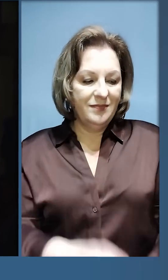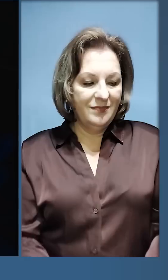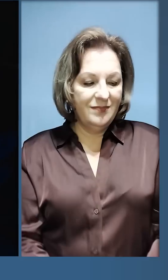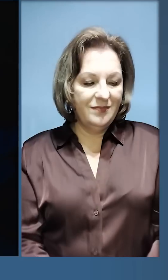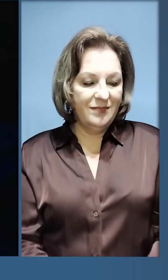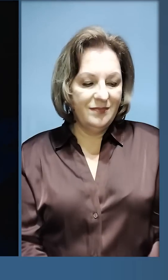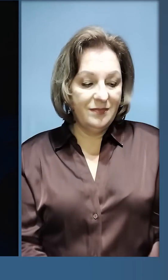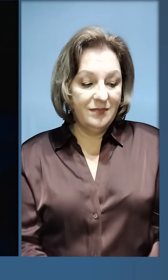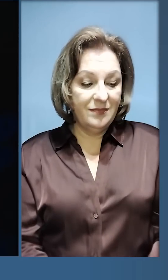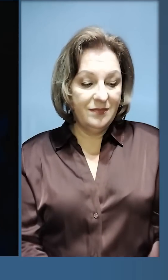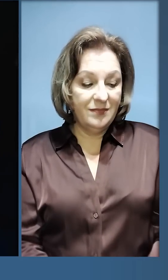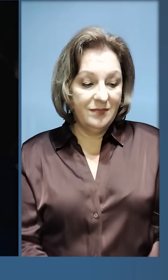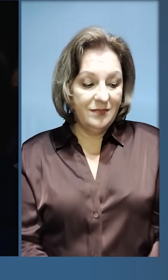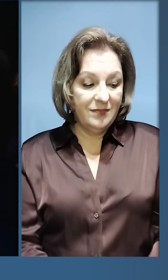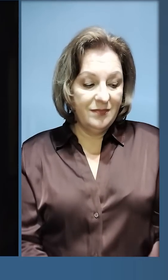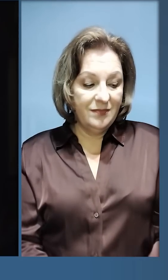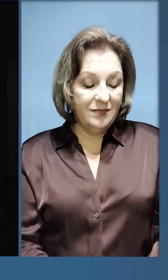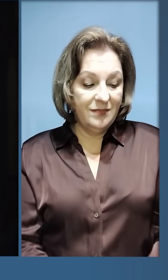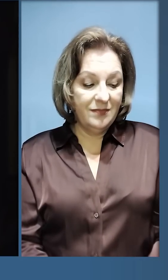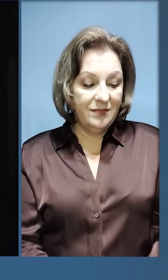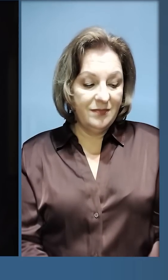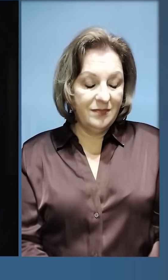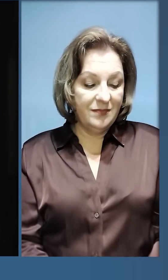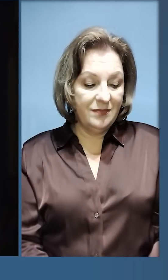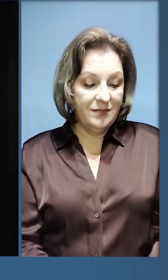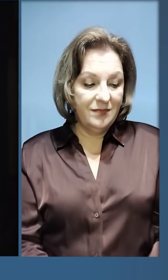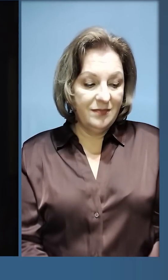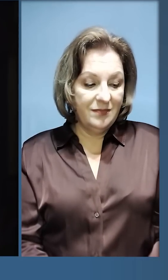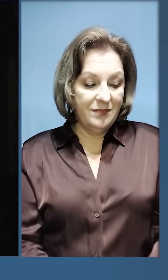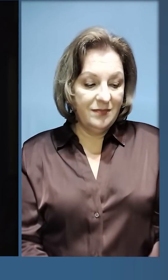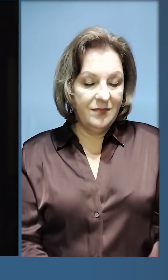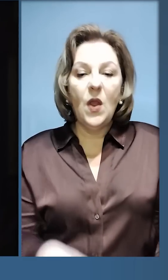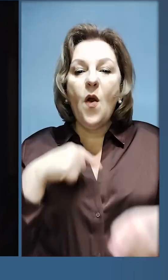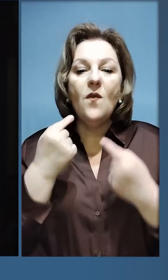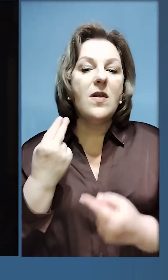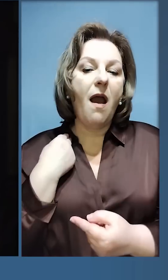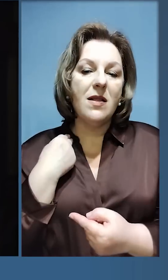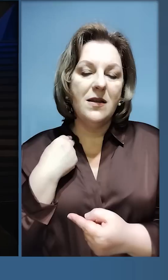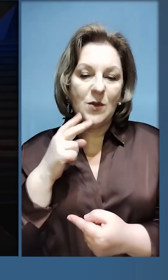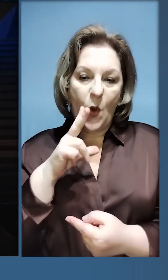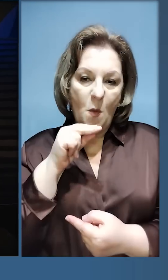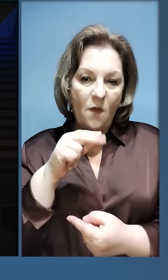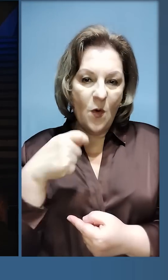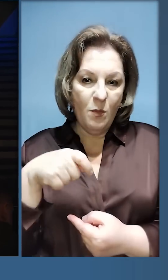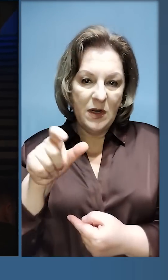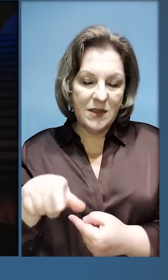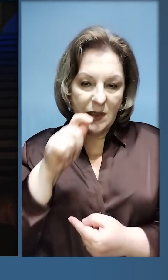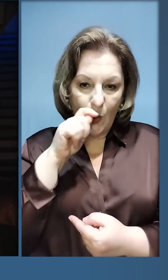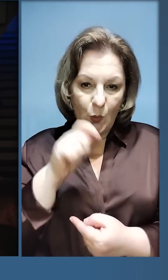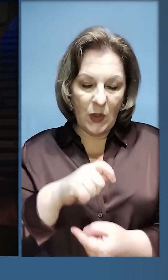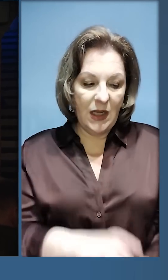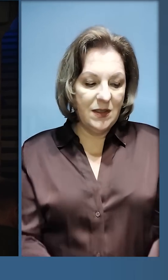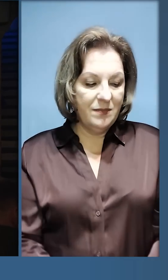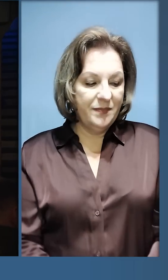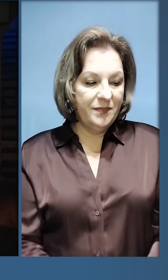translation. You have Ukrainian channel. If you want to learn Ukrainian, it's okay. But I prefer